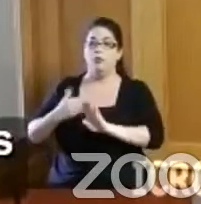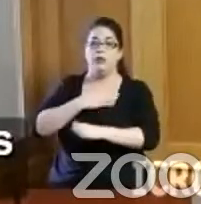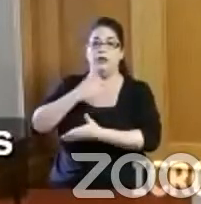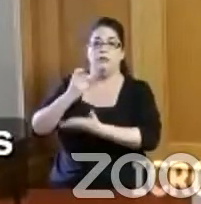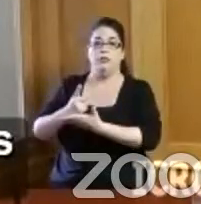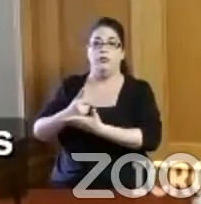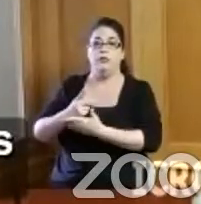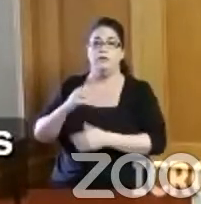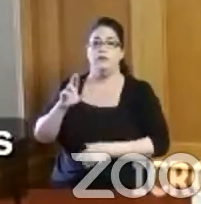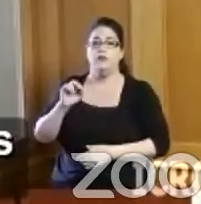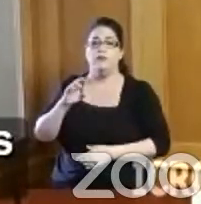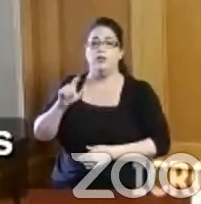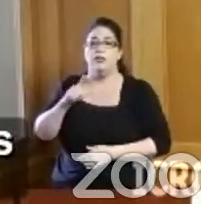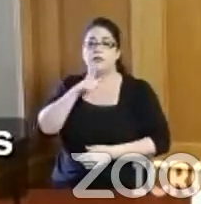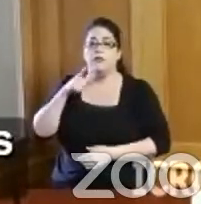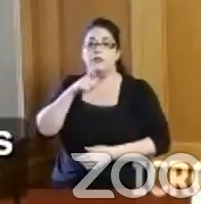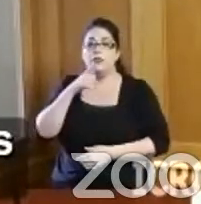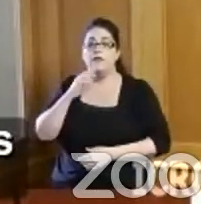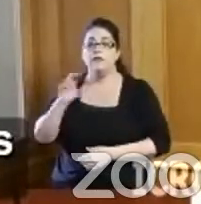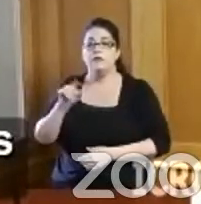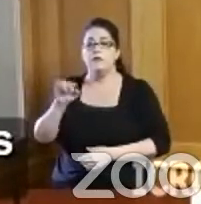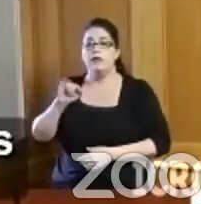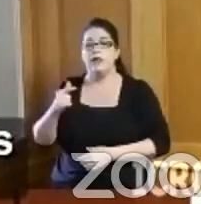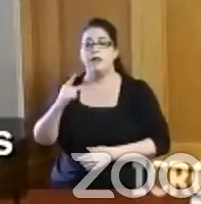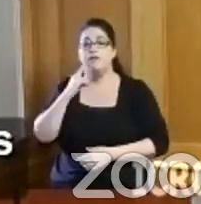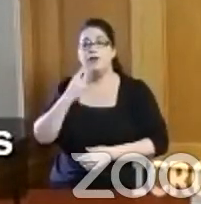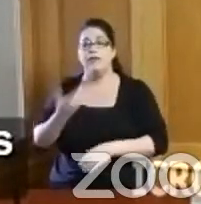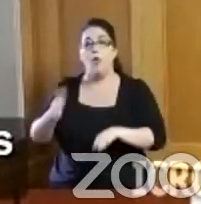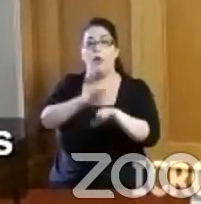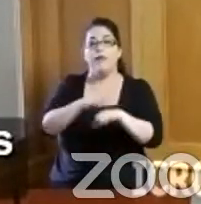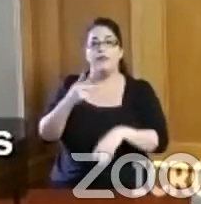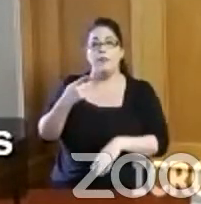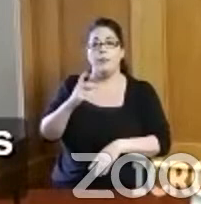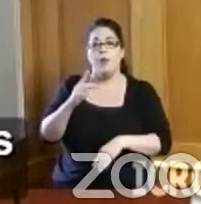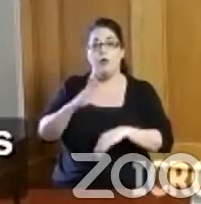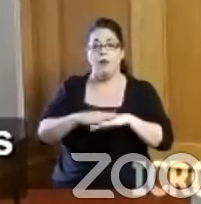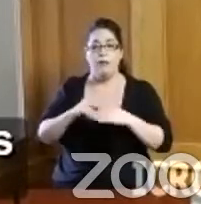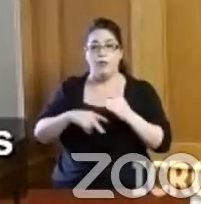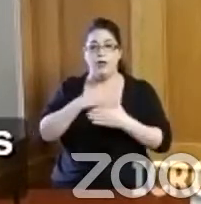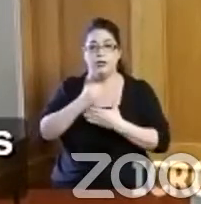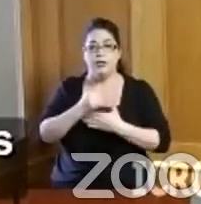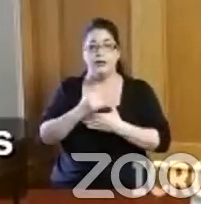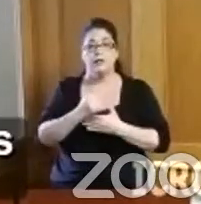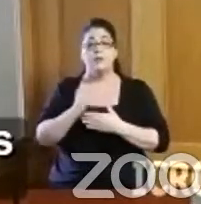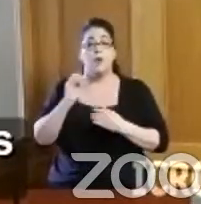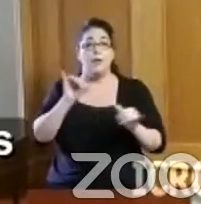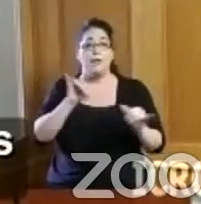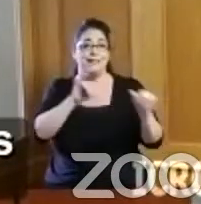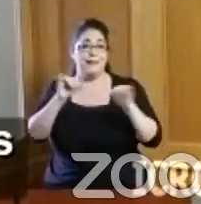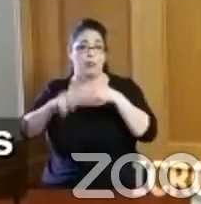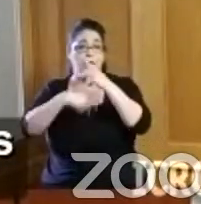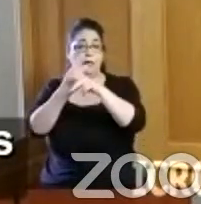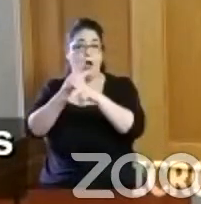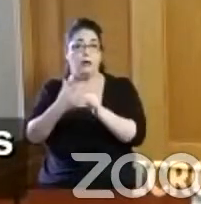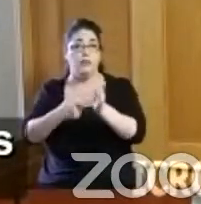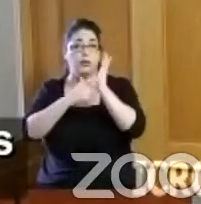approved by the Rural Zoning Commission for the planned unit development overlay part of the project. And so similar conditions would